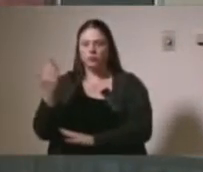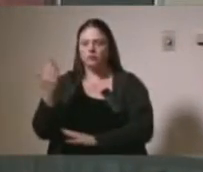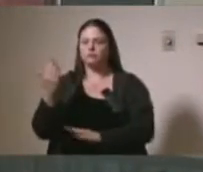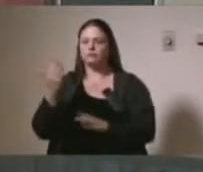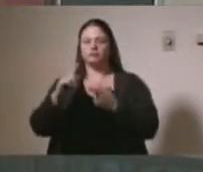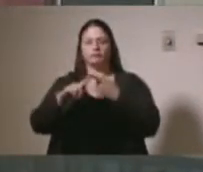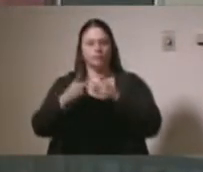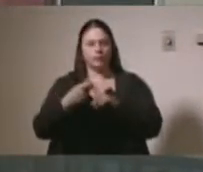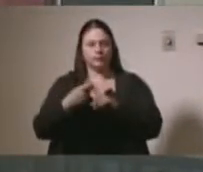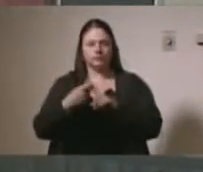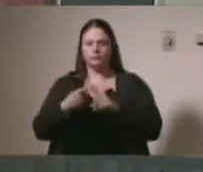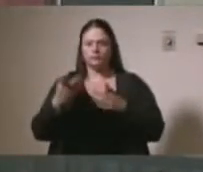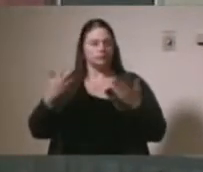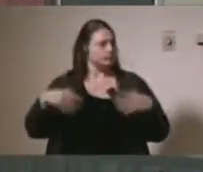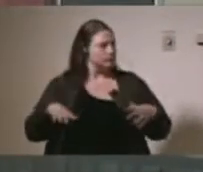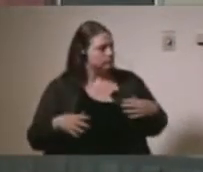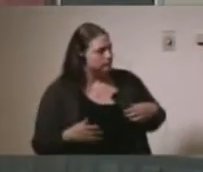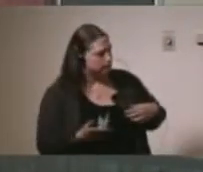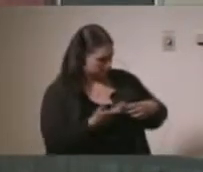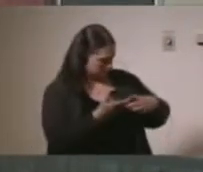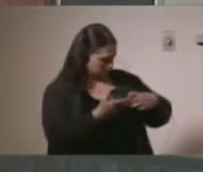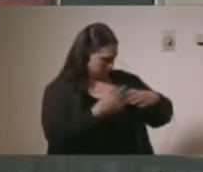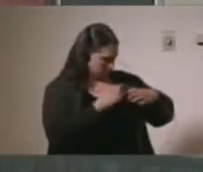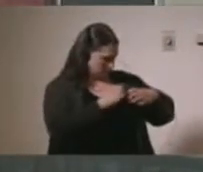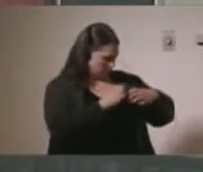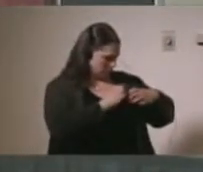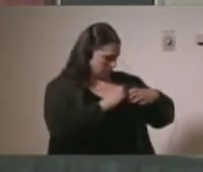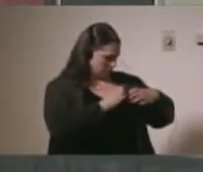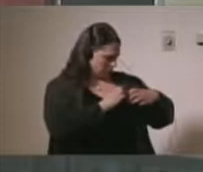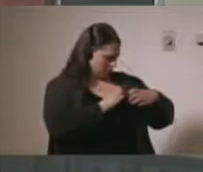Brothers and sisters and friends, welcome back